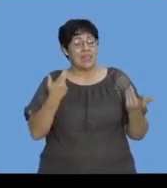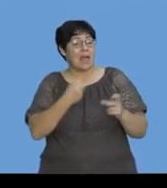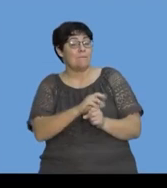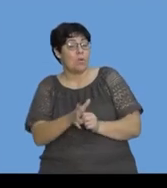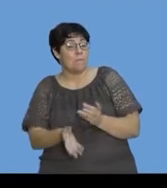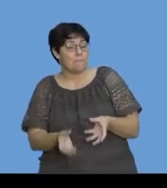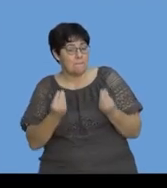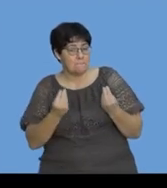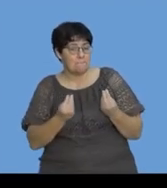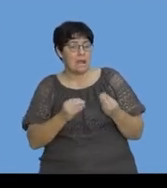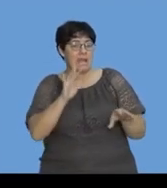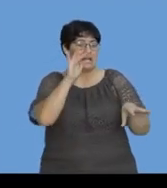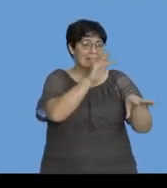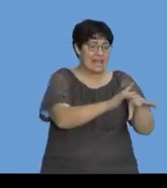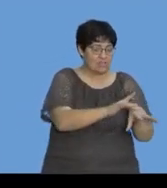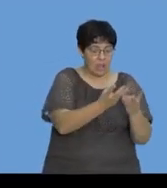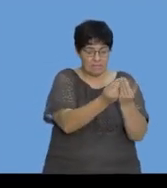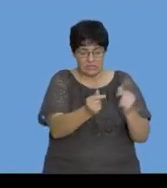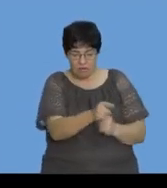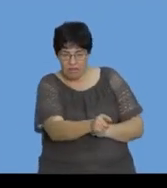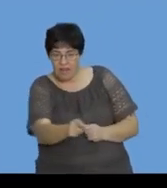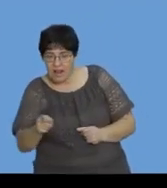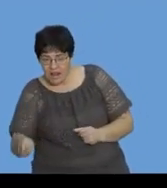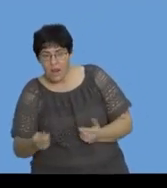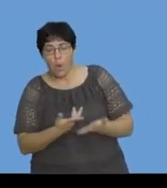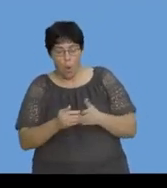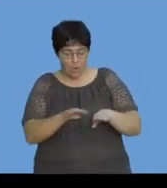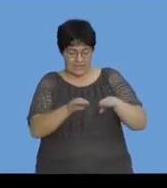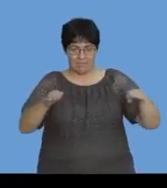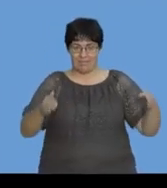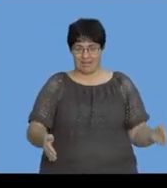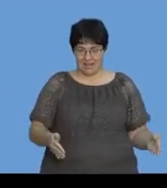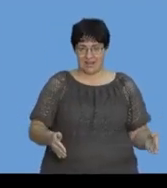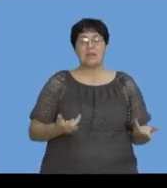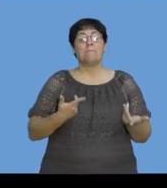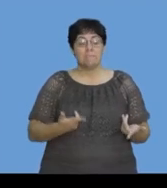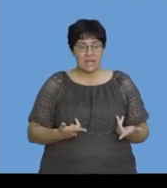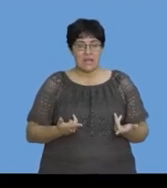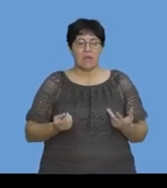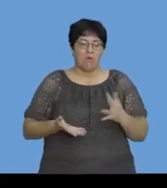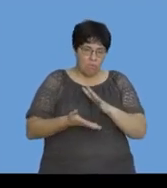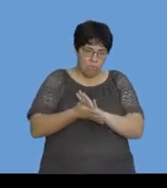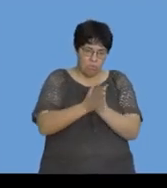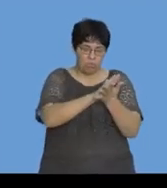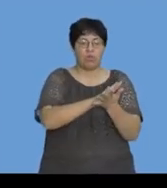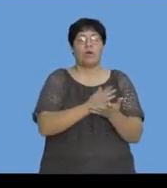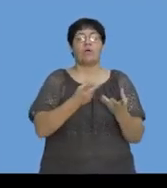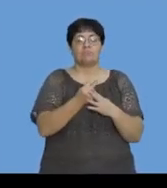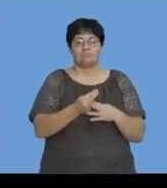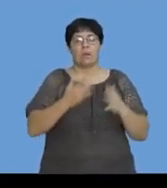Other ways to get Ebola include touching materials or surfaces that have